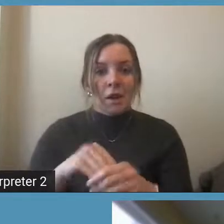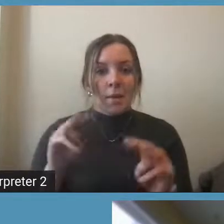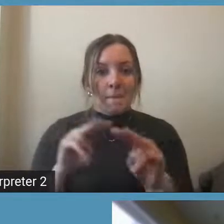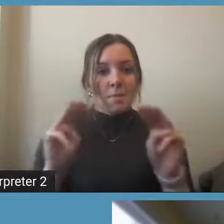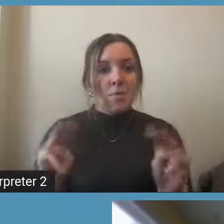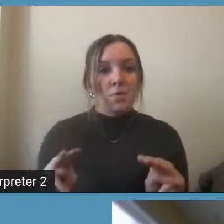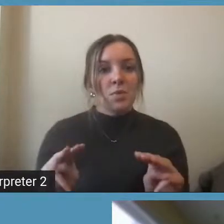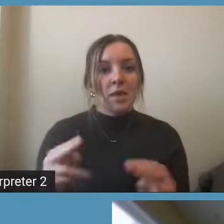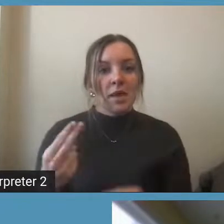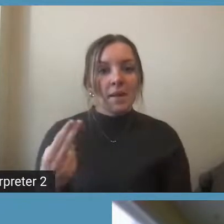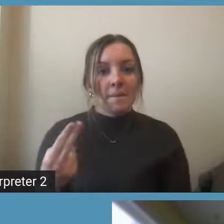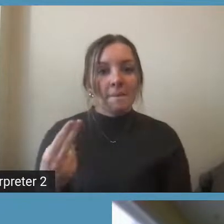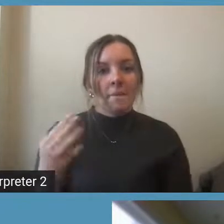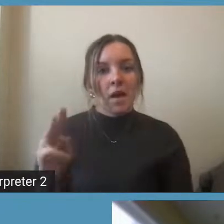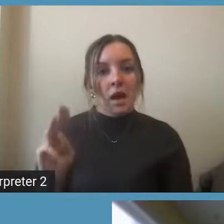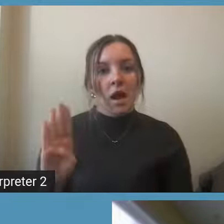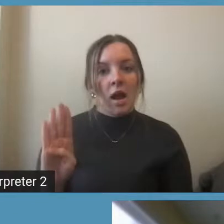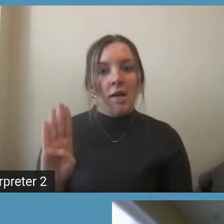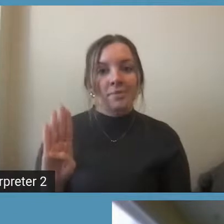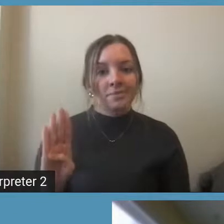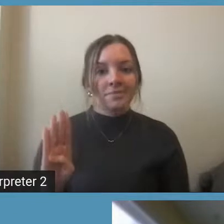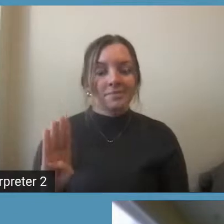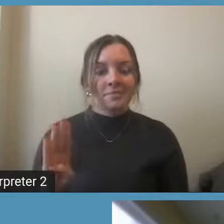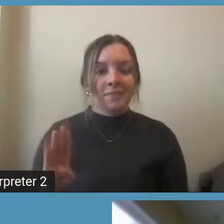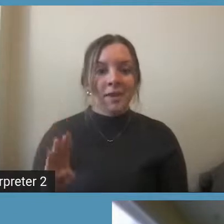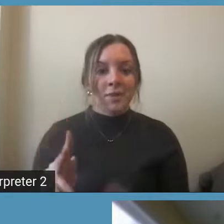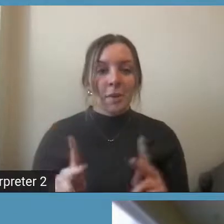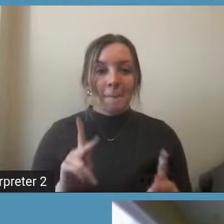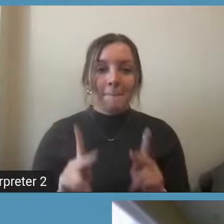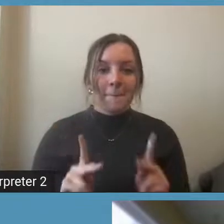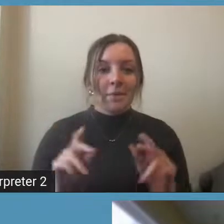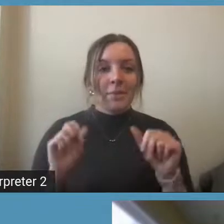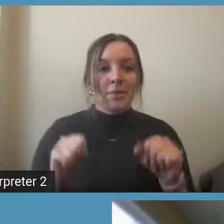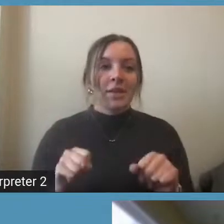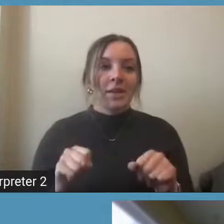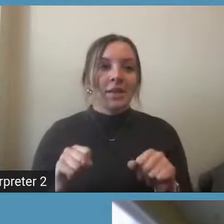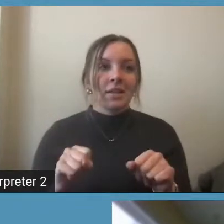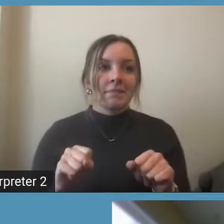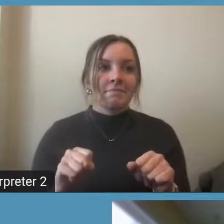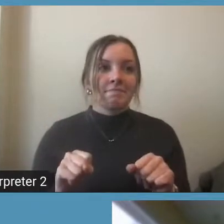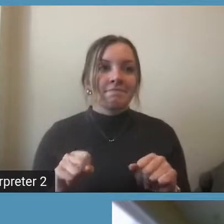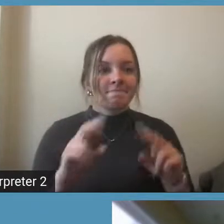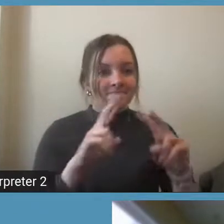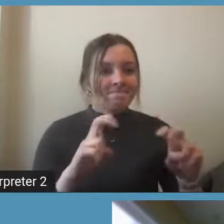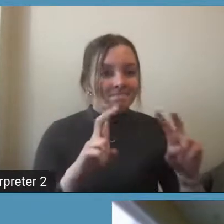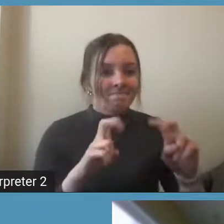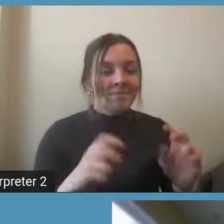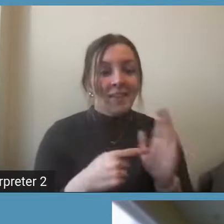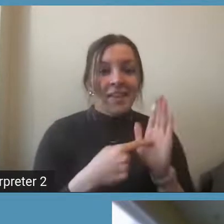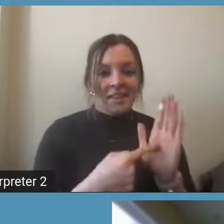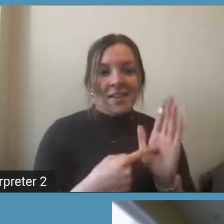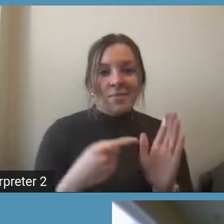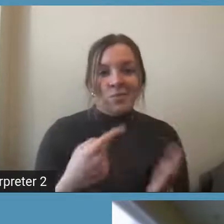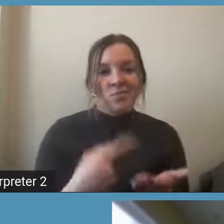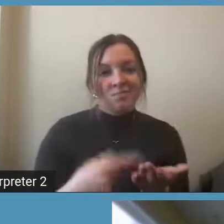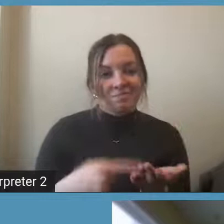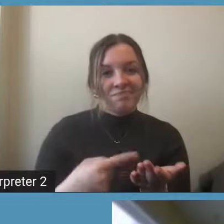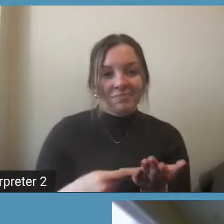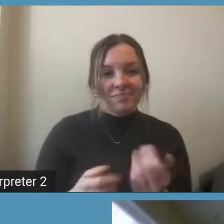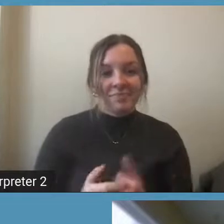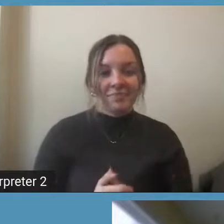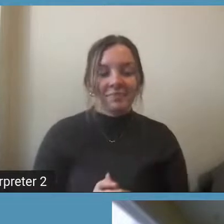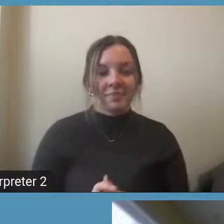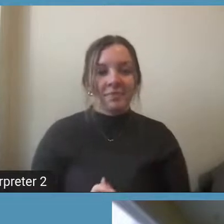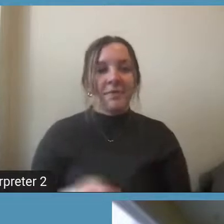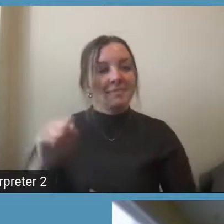I think that'd be terrific, because then people can take a look at some of the examples and the like that might be very, very helpful. Yes,